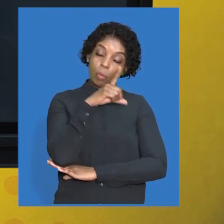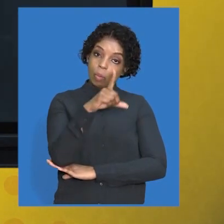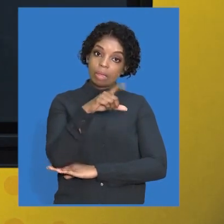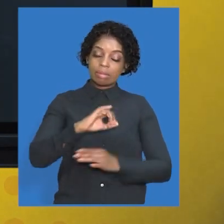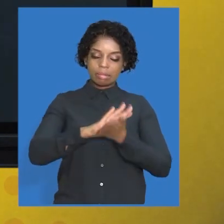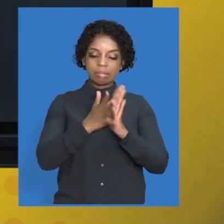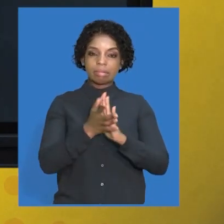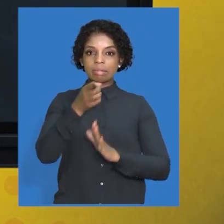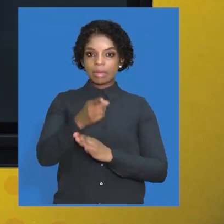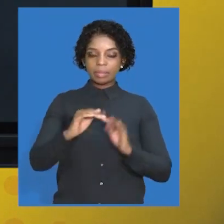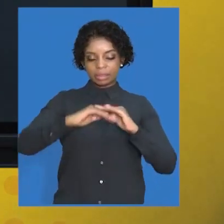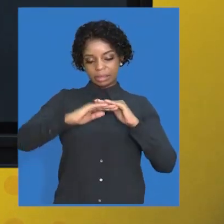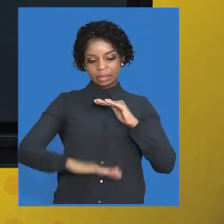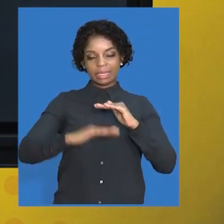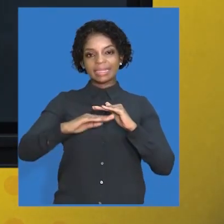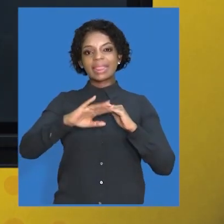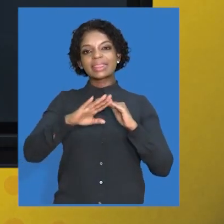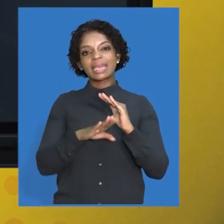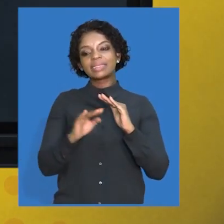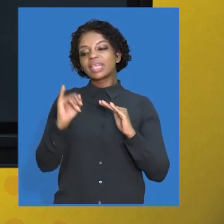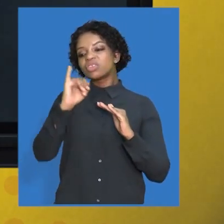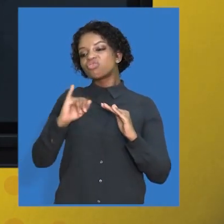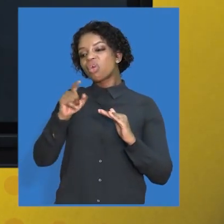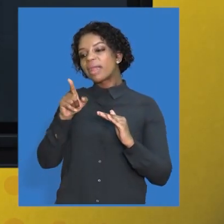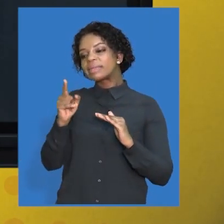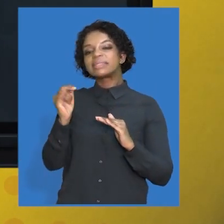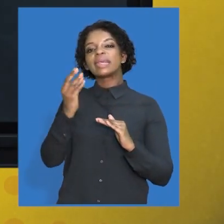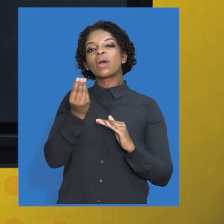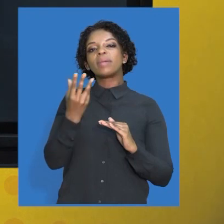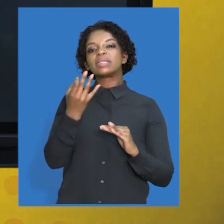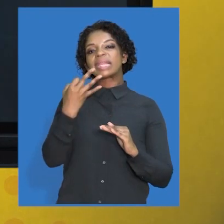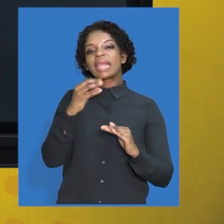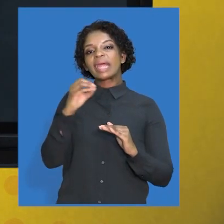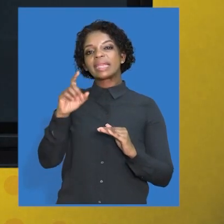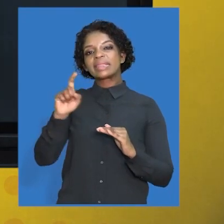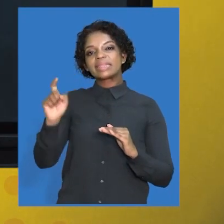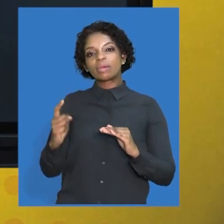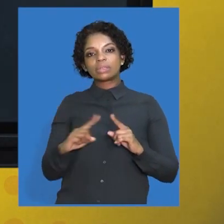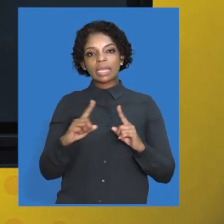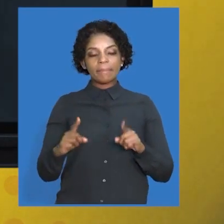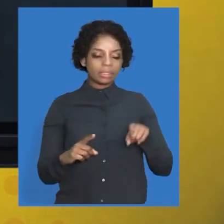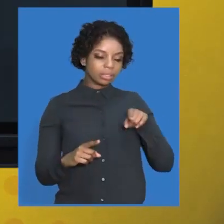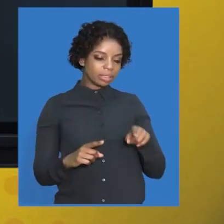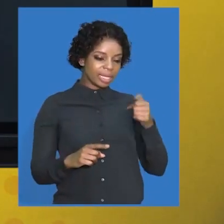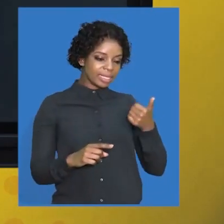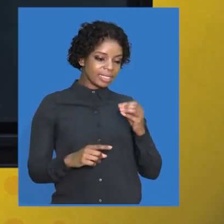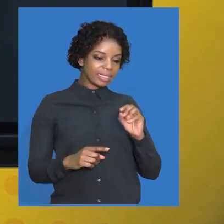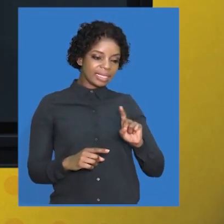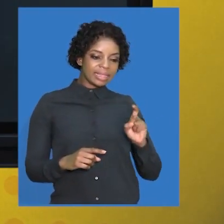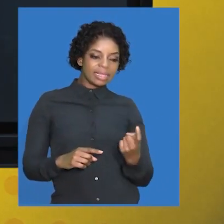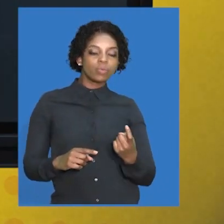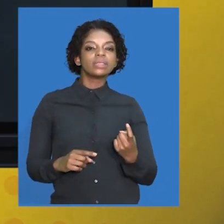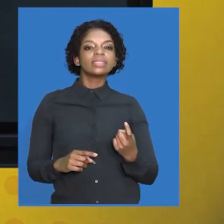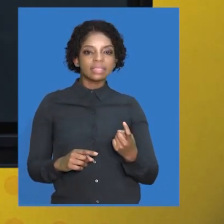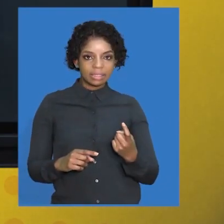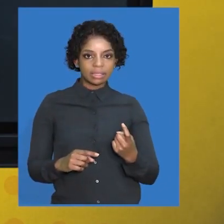they had insured it for, because they had insured for 300,000 Rand. However, the damages was 60,000 Rand, and that